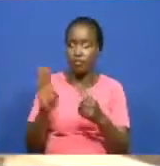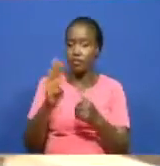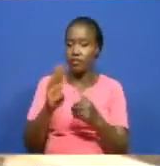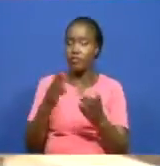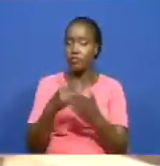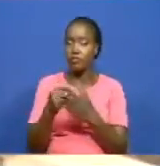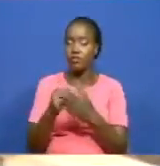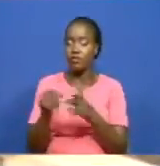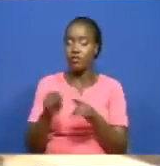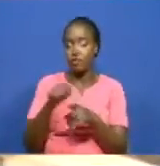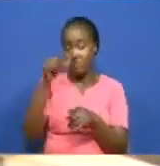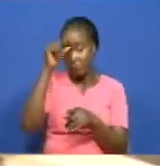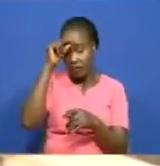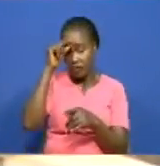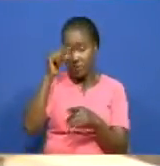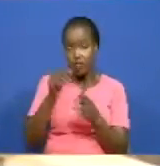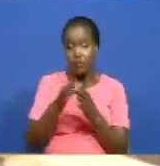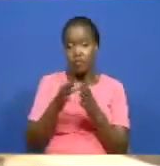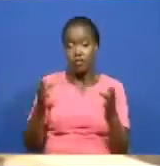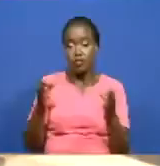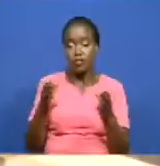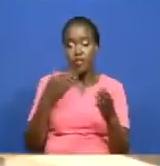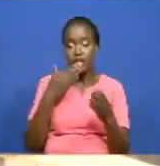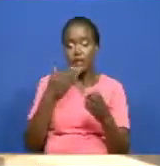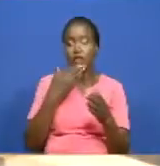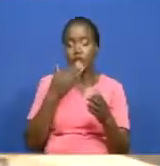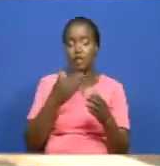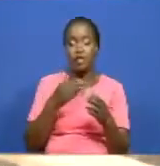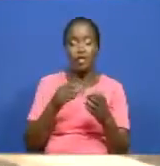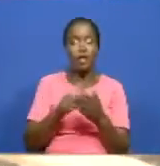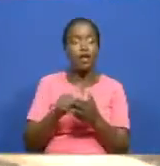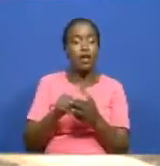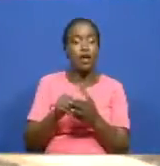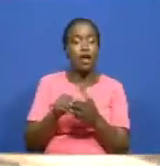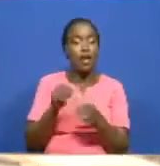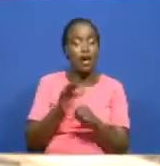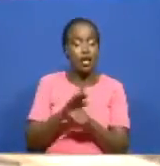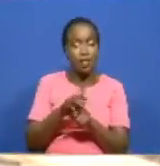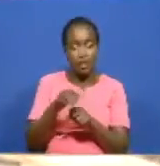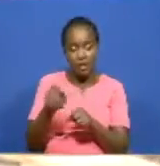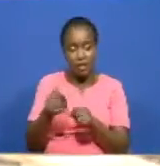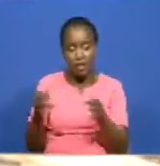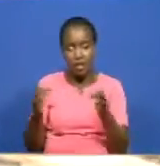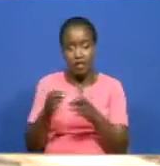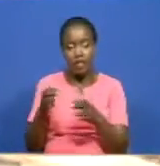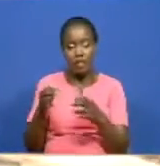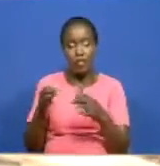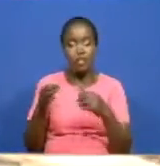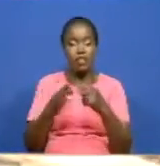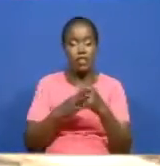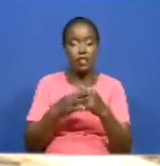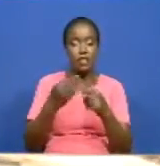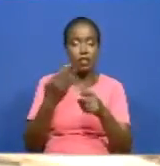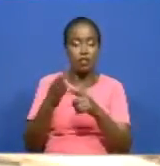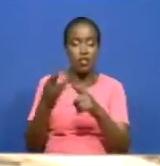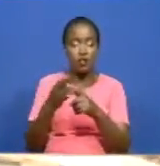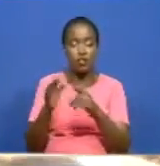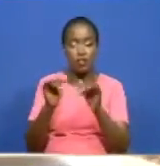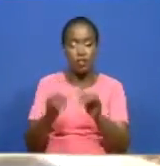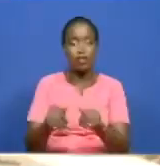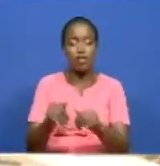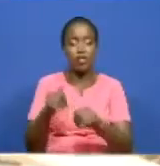as the government announced grade 4 learners and candidates will remain in school while other learners are to report to school in